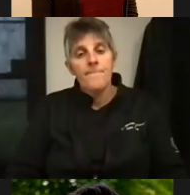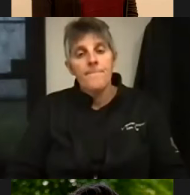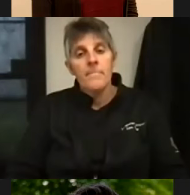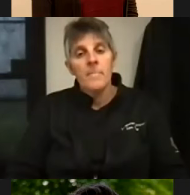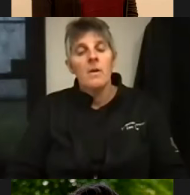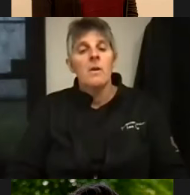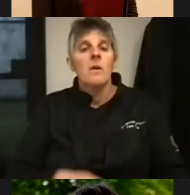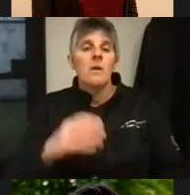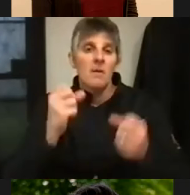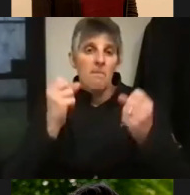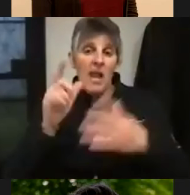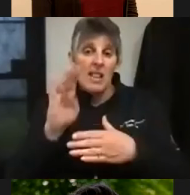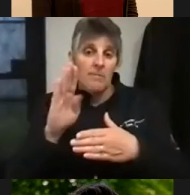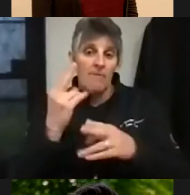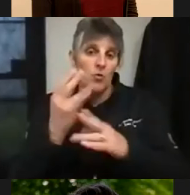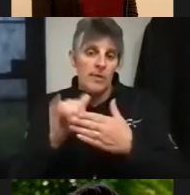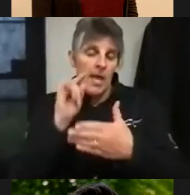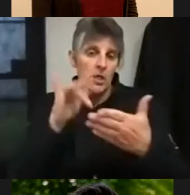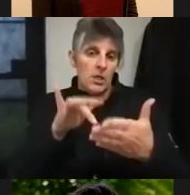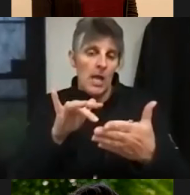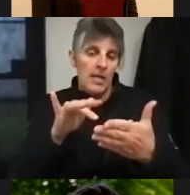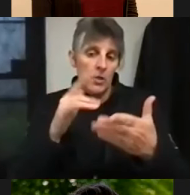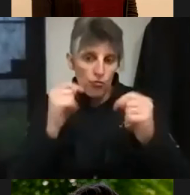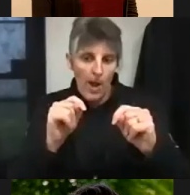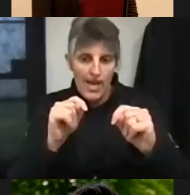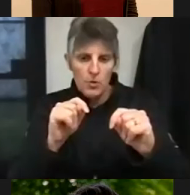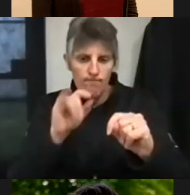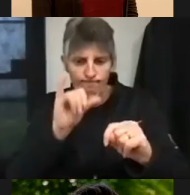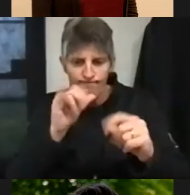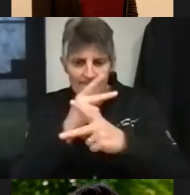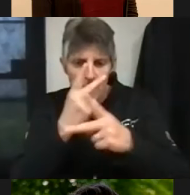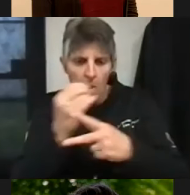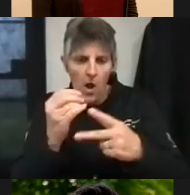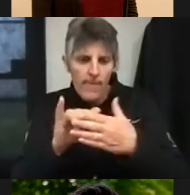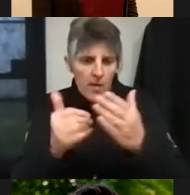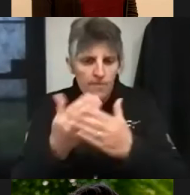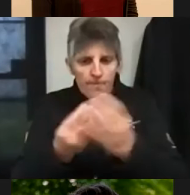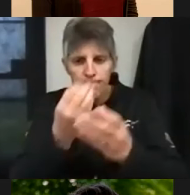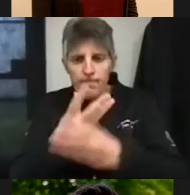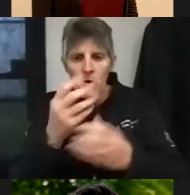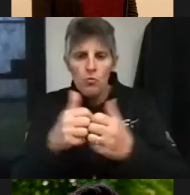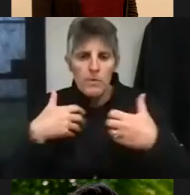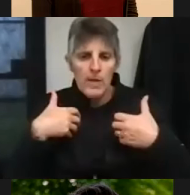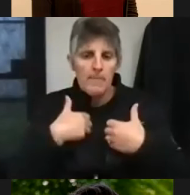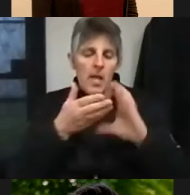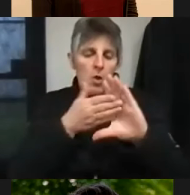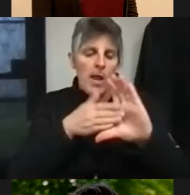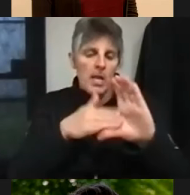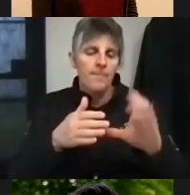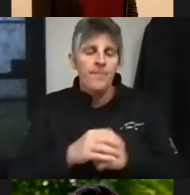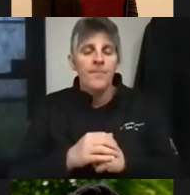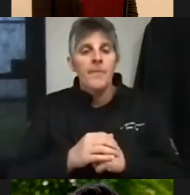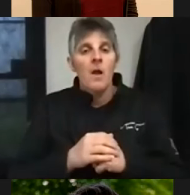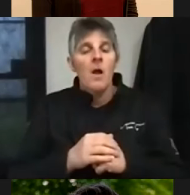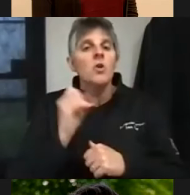many labs have been using this to study, to trying to unlock the regeneration in mammalian retina.